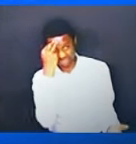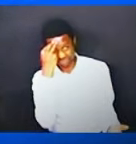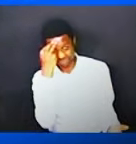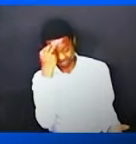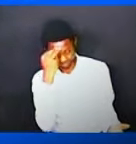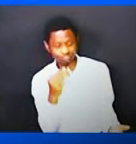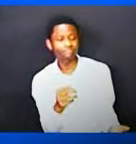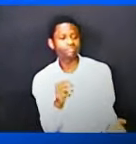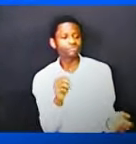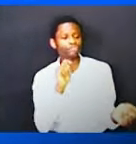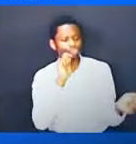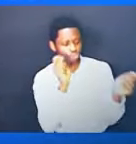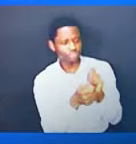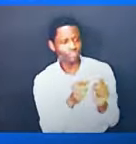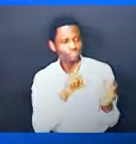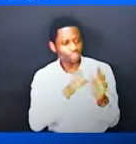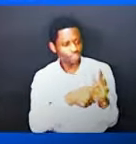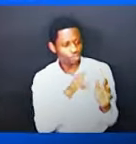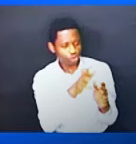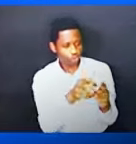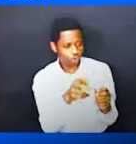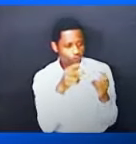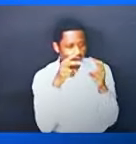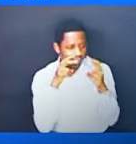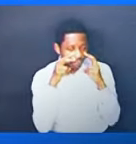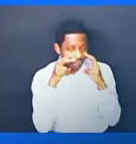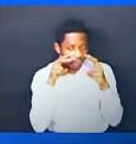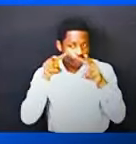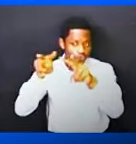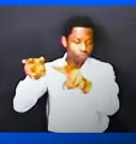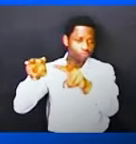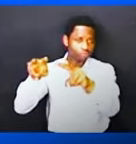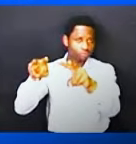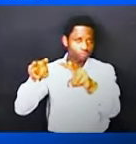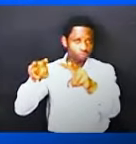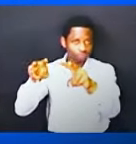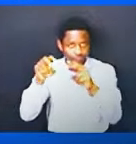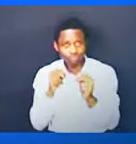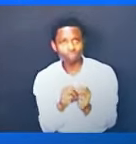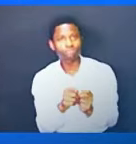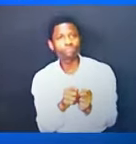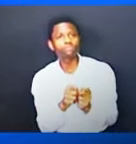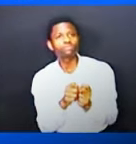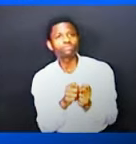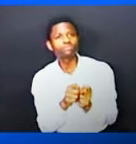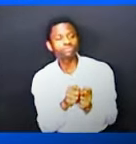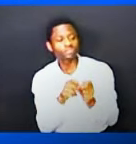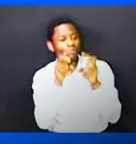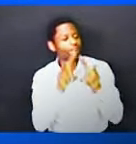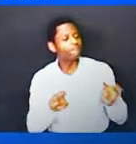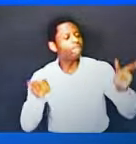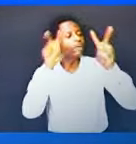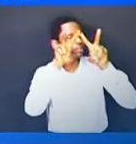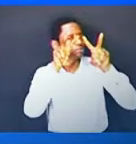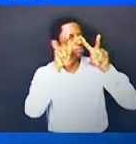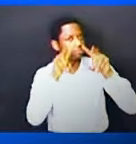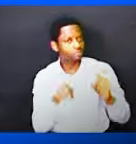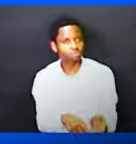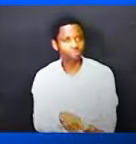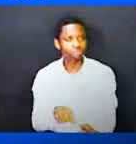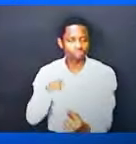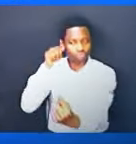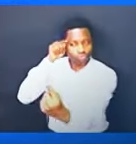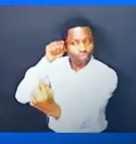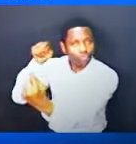values, goals, and ways are changed. So, Onipano or Satra, Jun Satra, and say, Nipano or Satra, Najune,